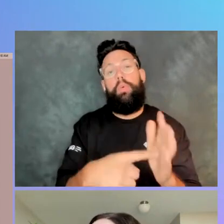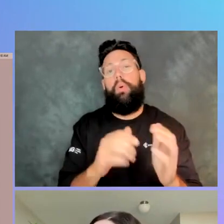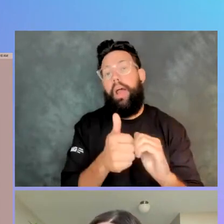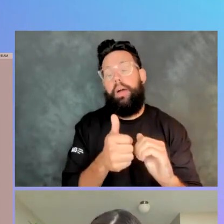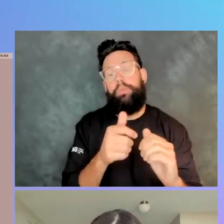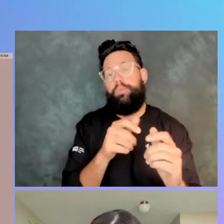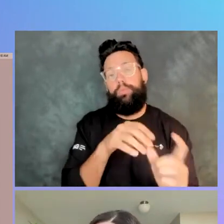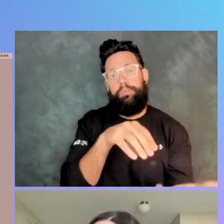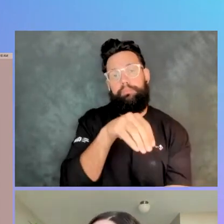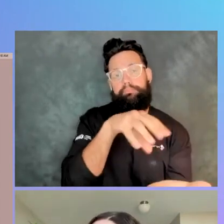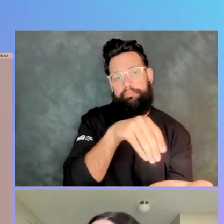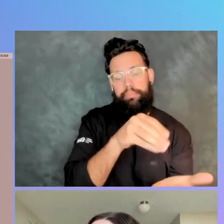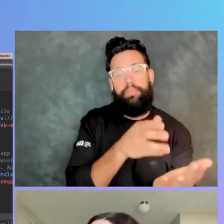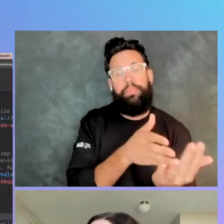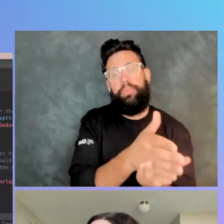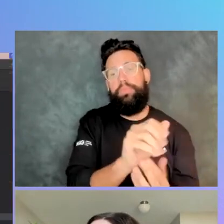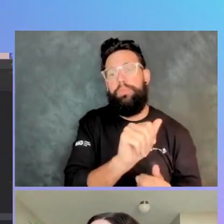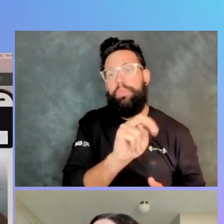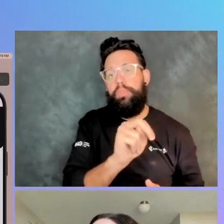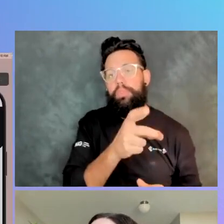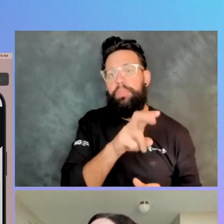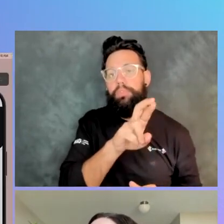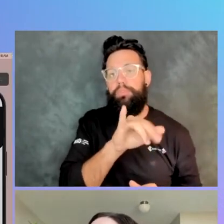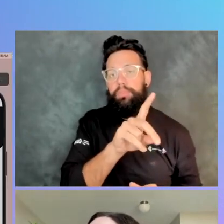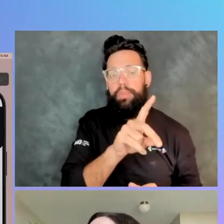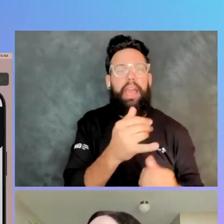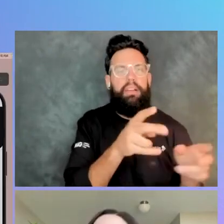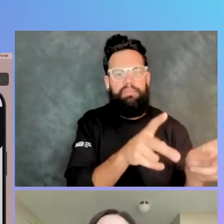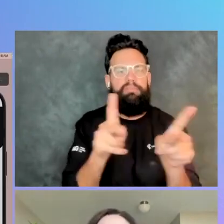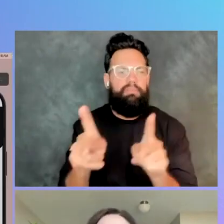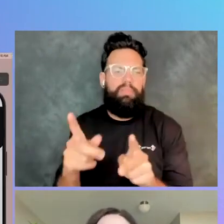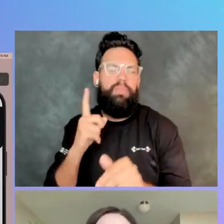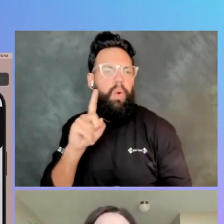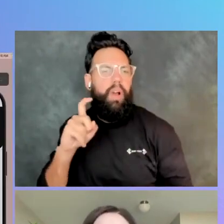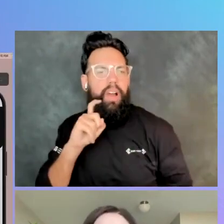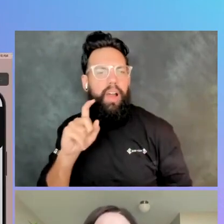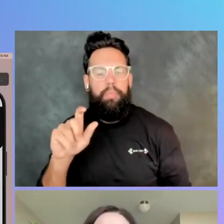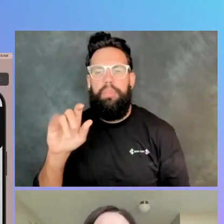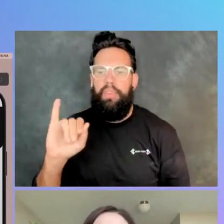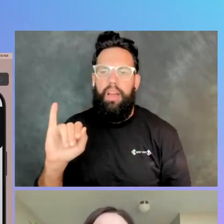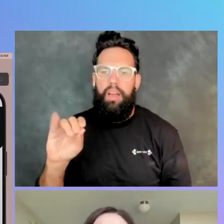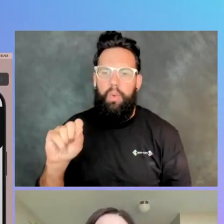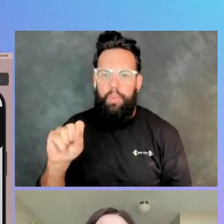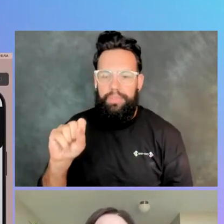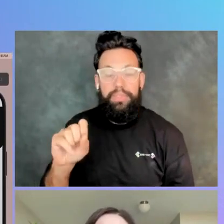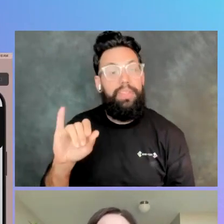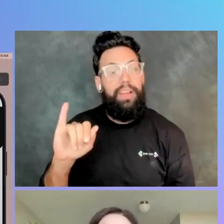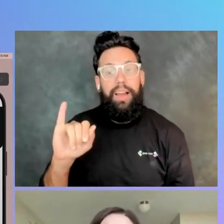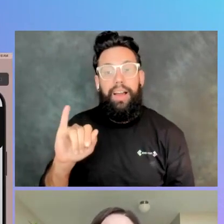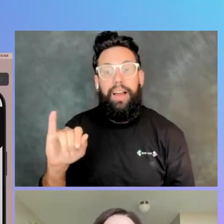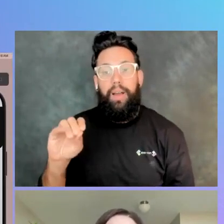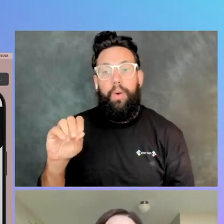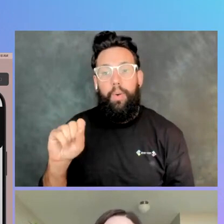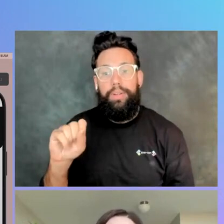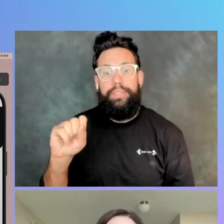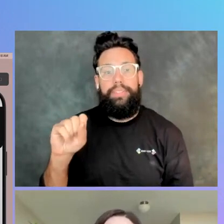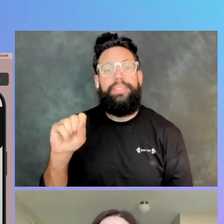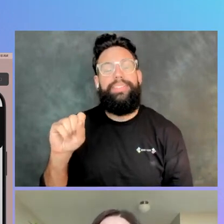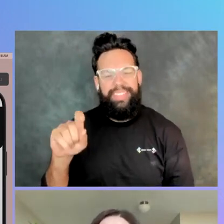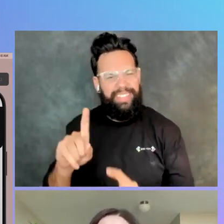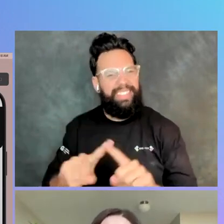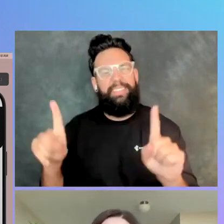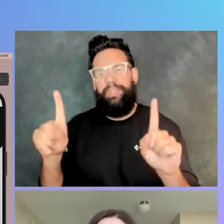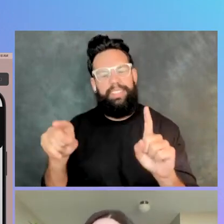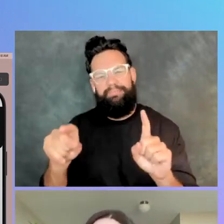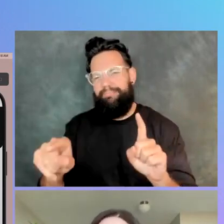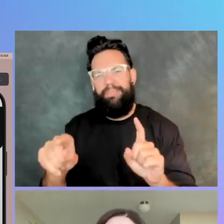is how you can do the same thing in iOS. So in iOS, it's a little bit different. We don't have that same freedom to have an app on an